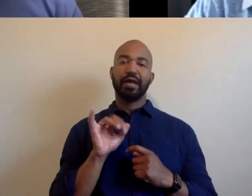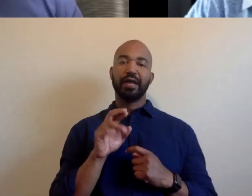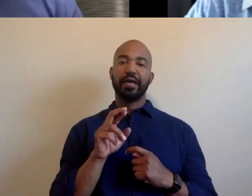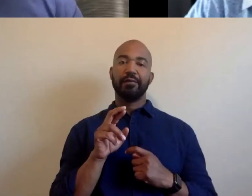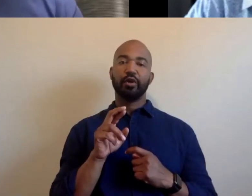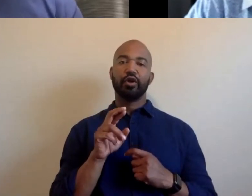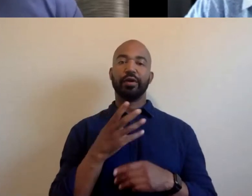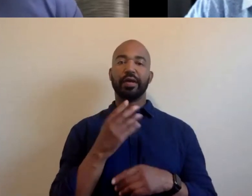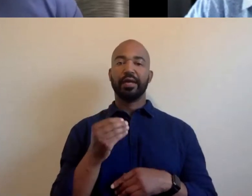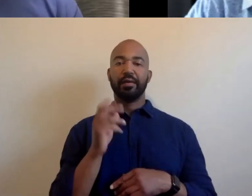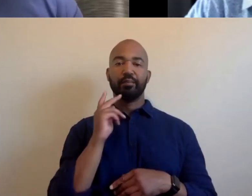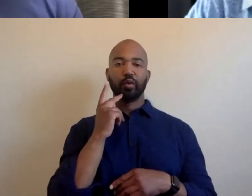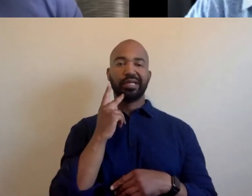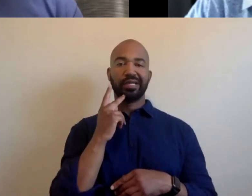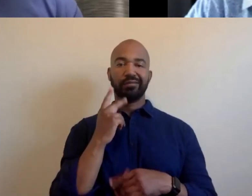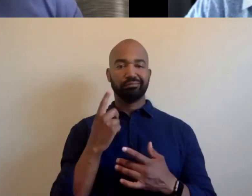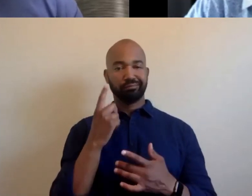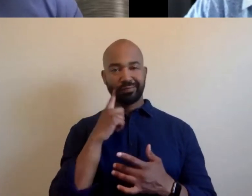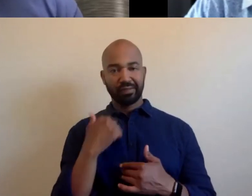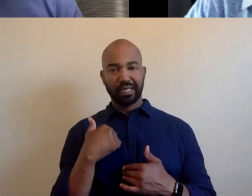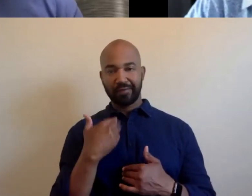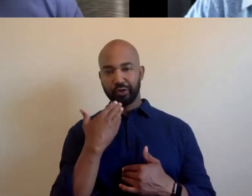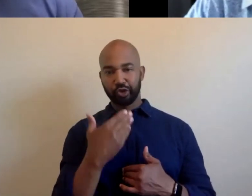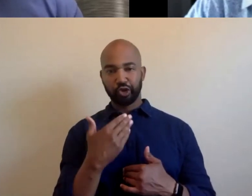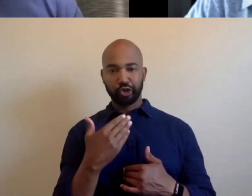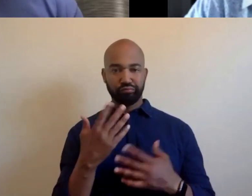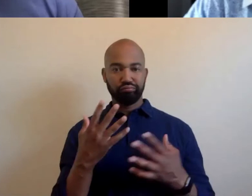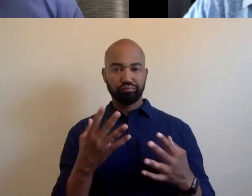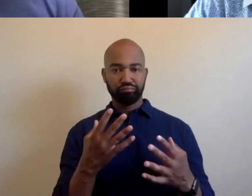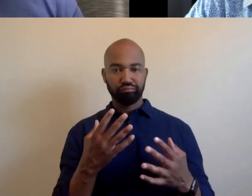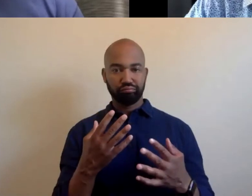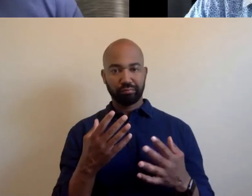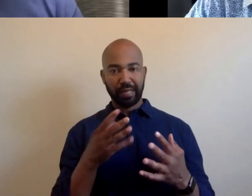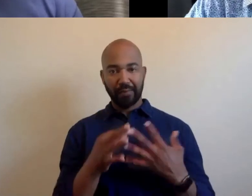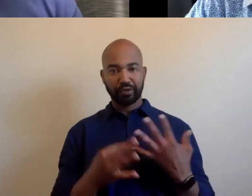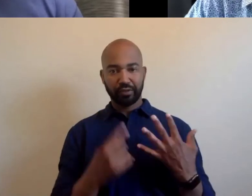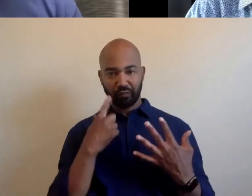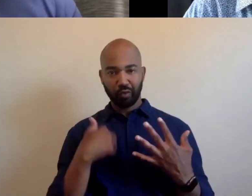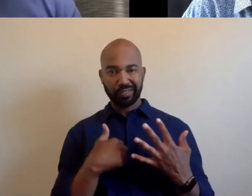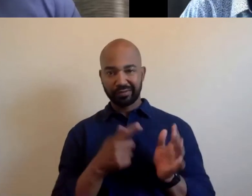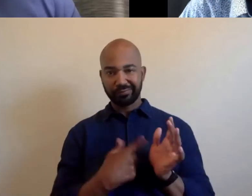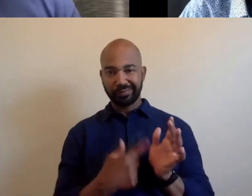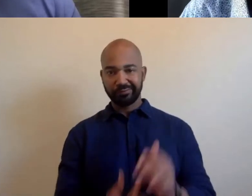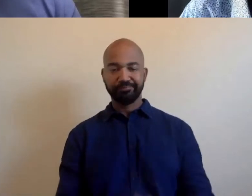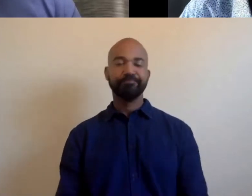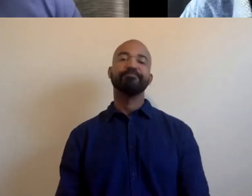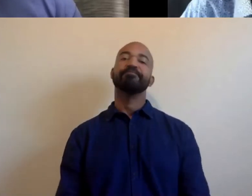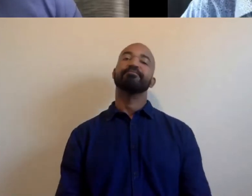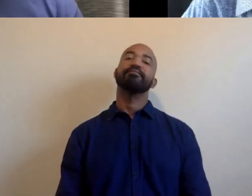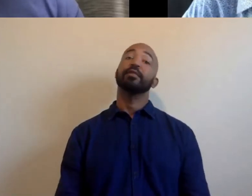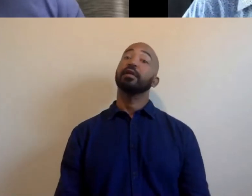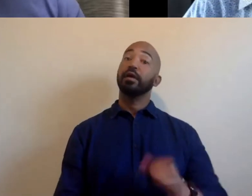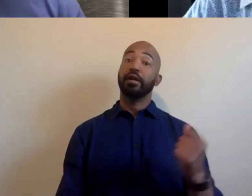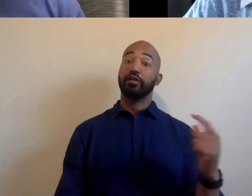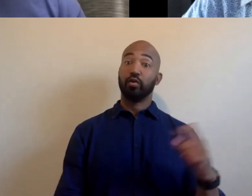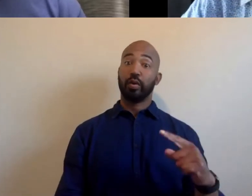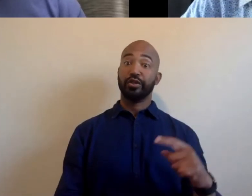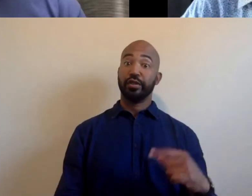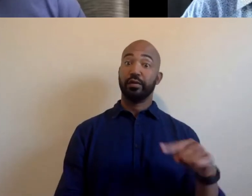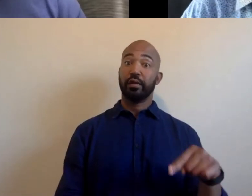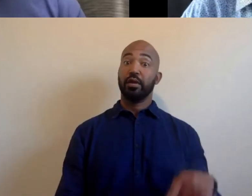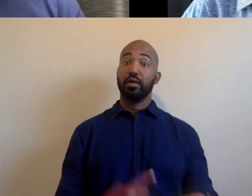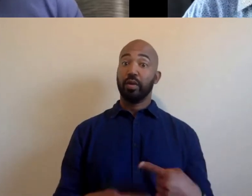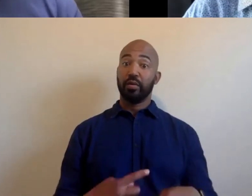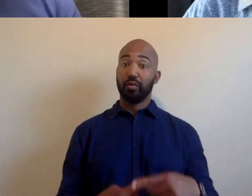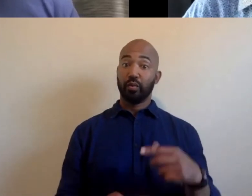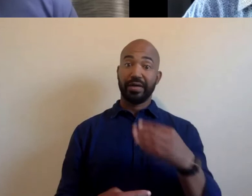place in our food choices as well. Cool. Great. Another question in the chat is, I've heard that when we're eating a